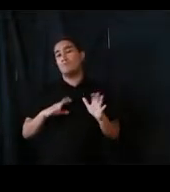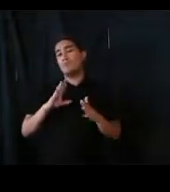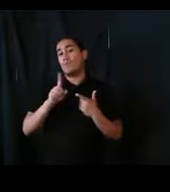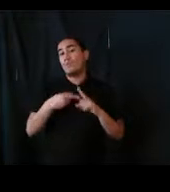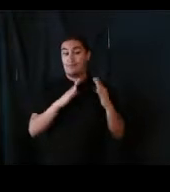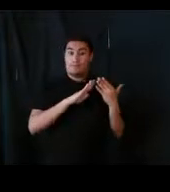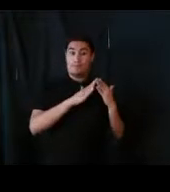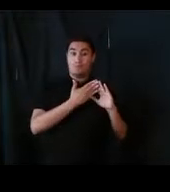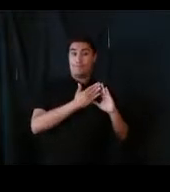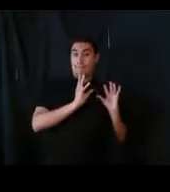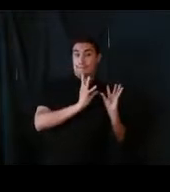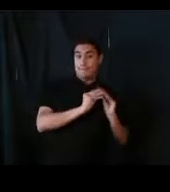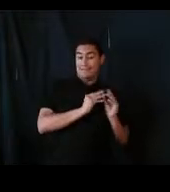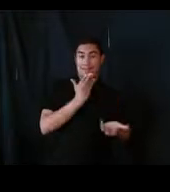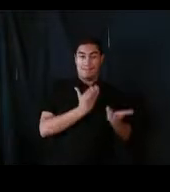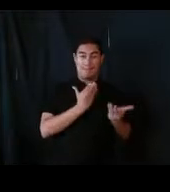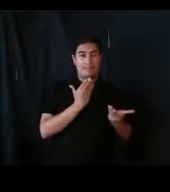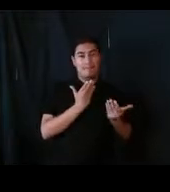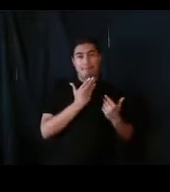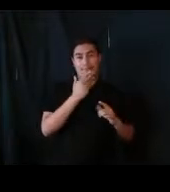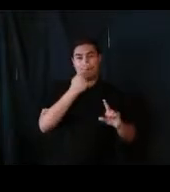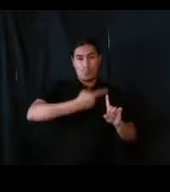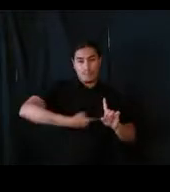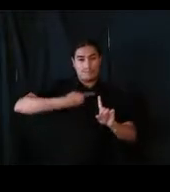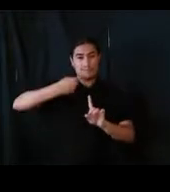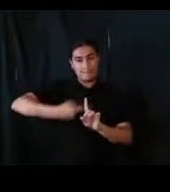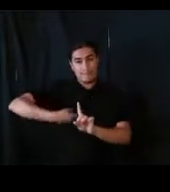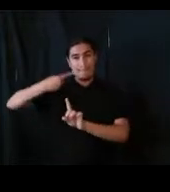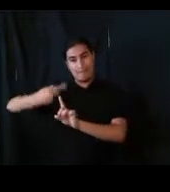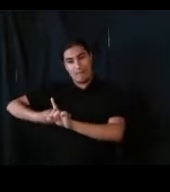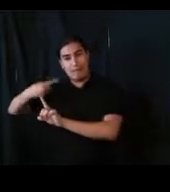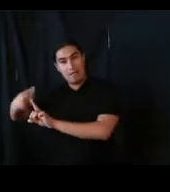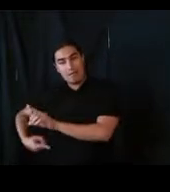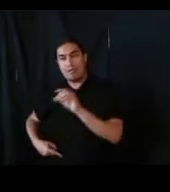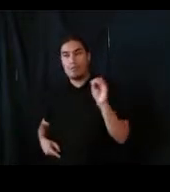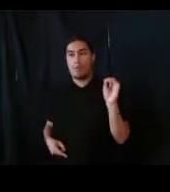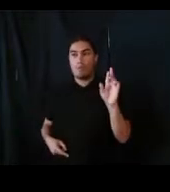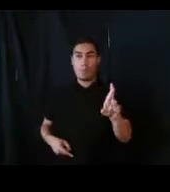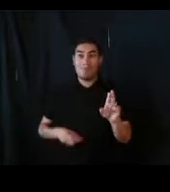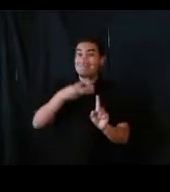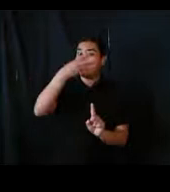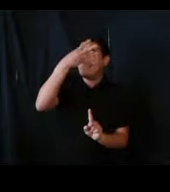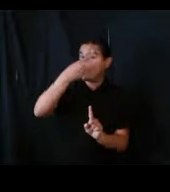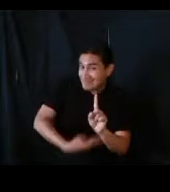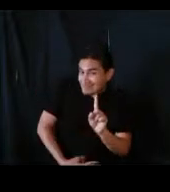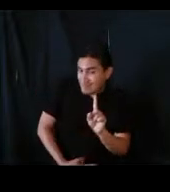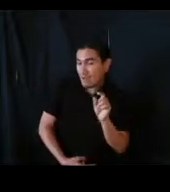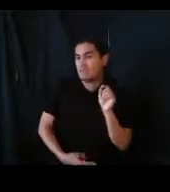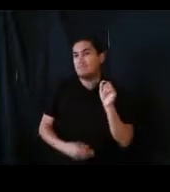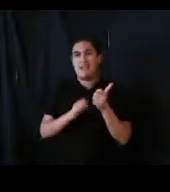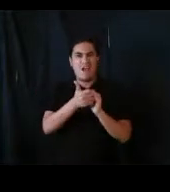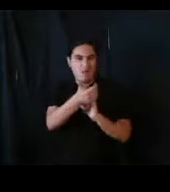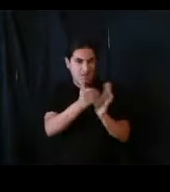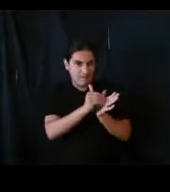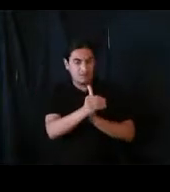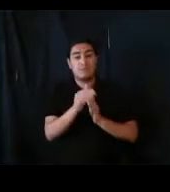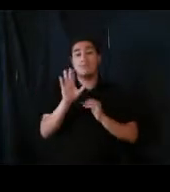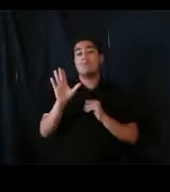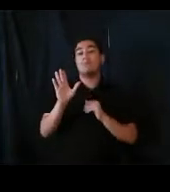only be like once a month or once every six months or however frequently you're doing it there are